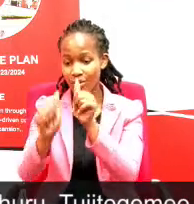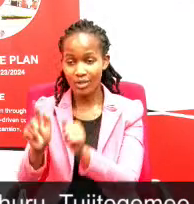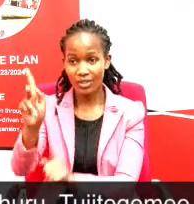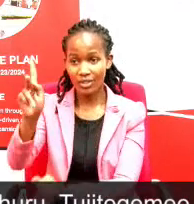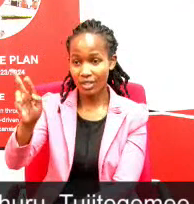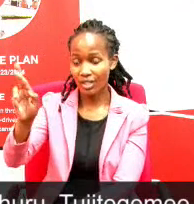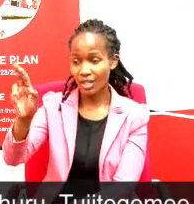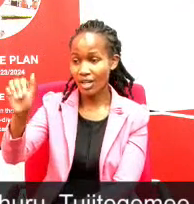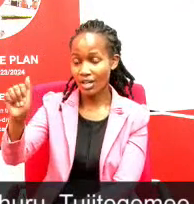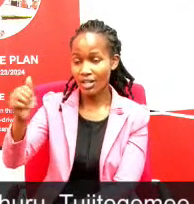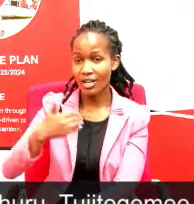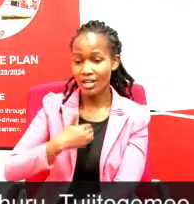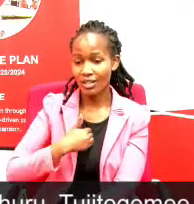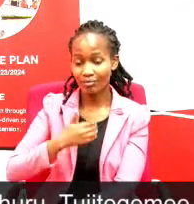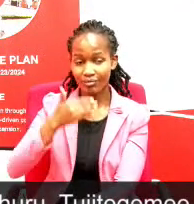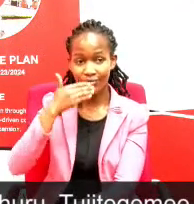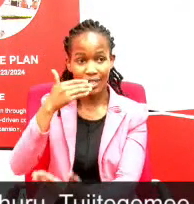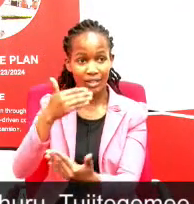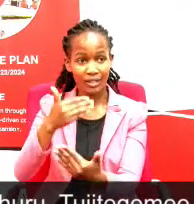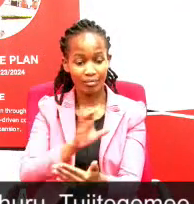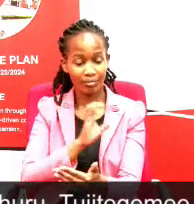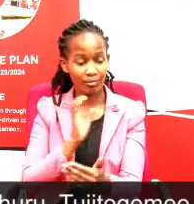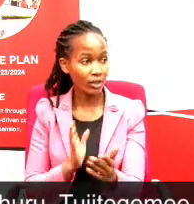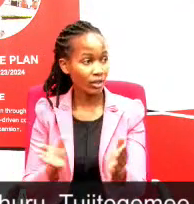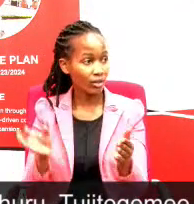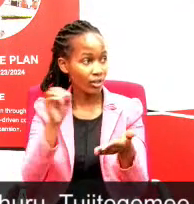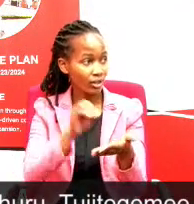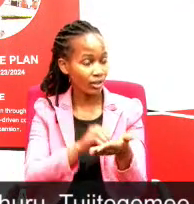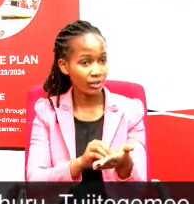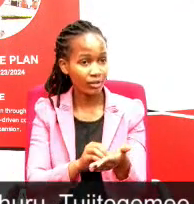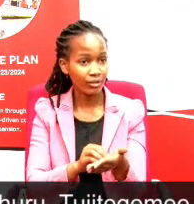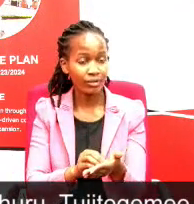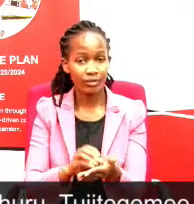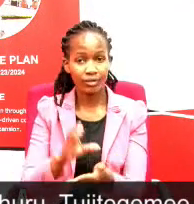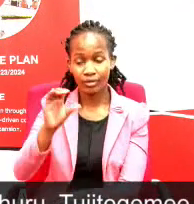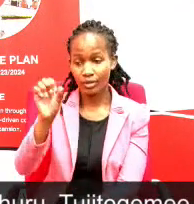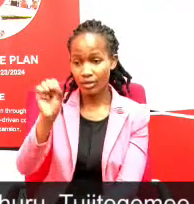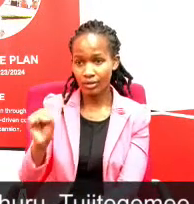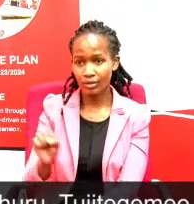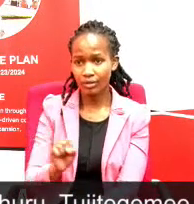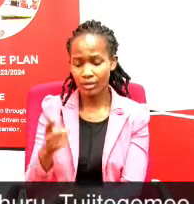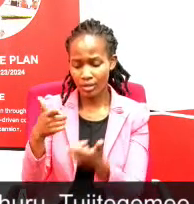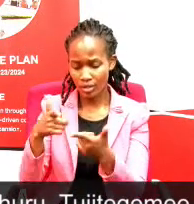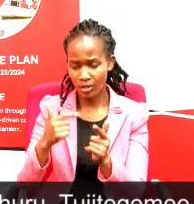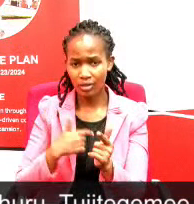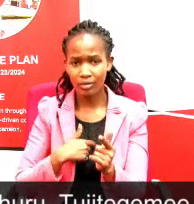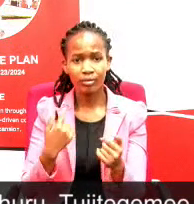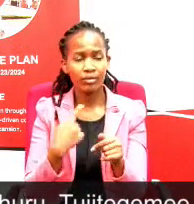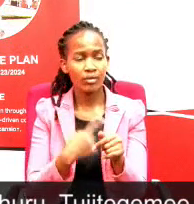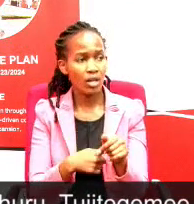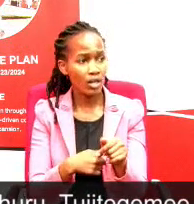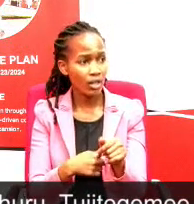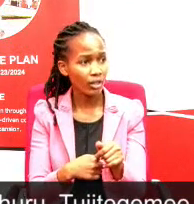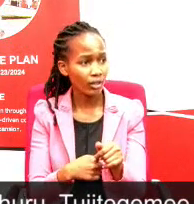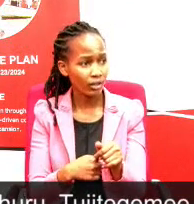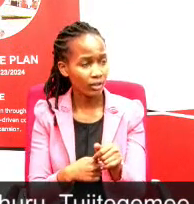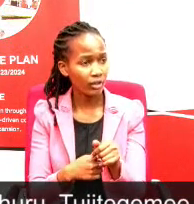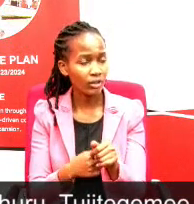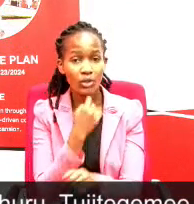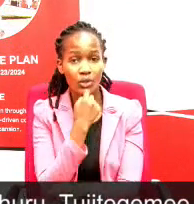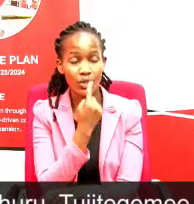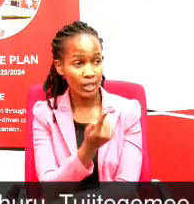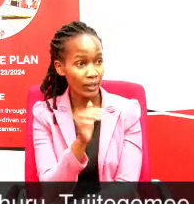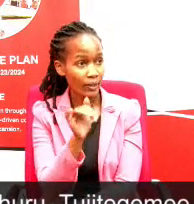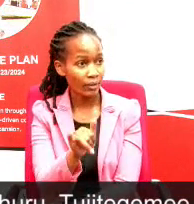KRA. Thank you very much, Bwana Commissioner, once again. Honorable CS, permit me at this juncture to